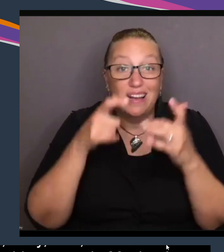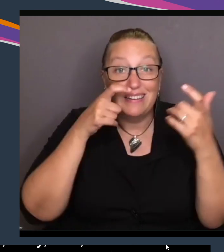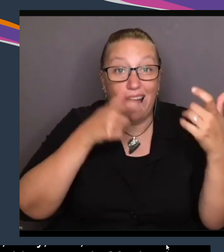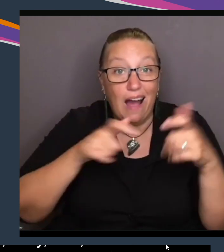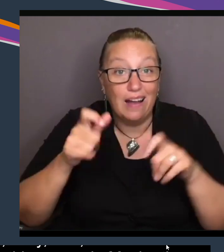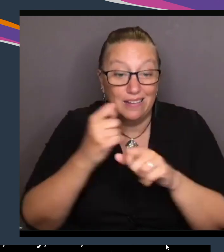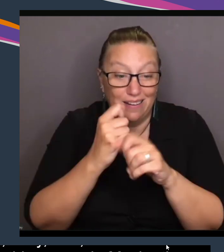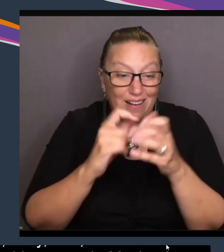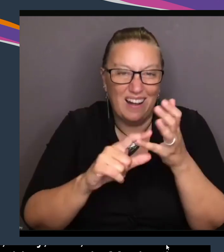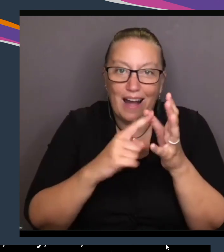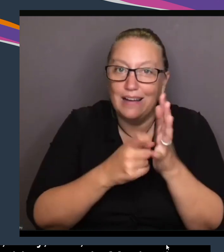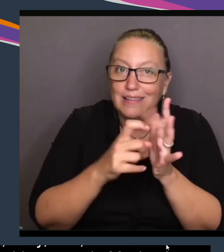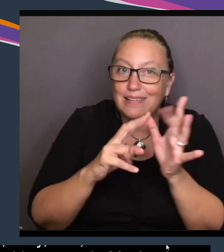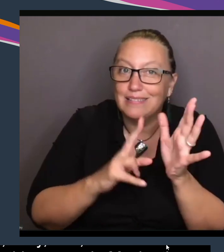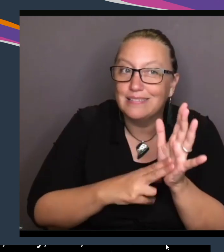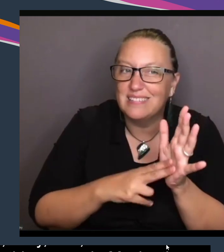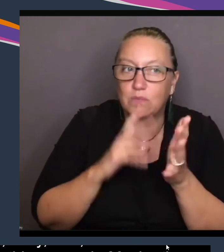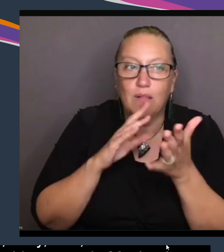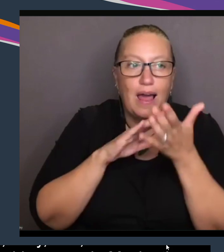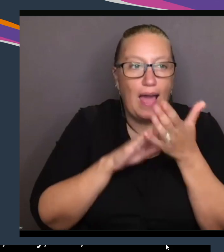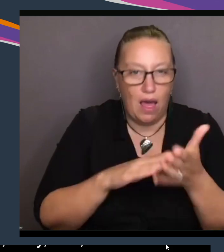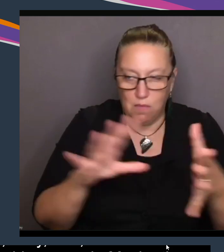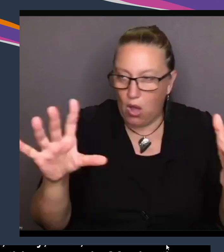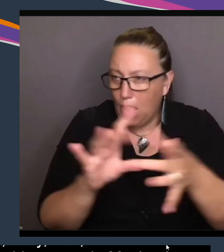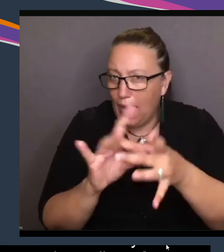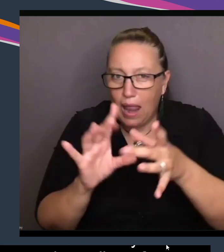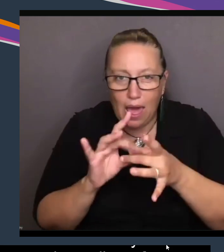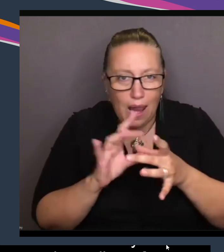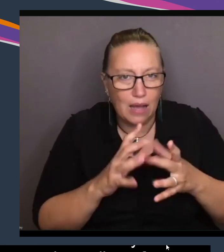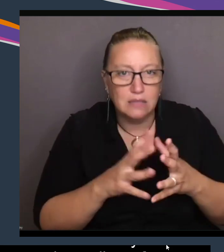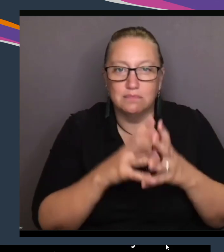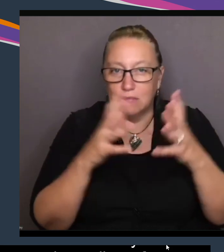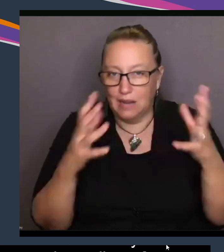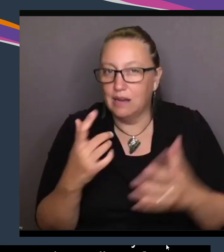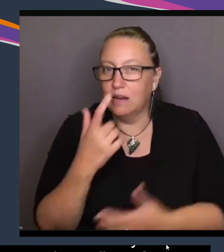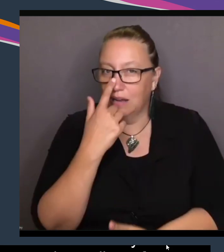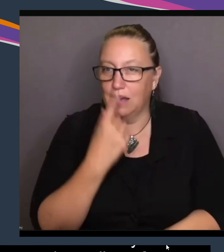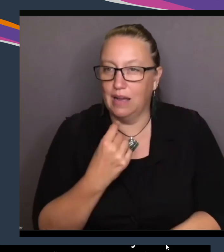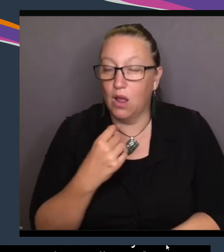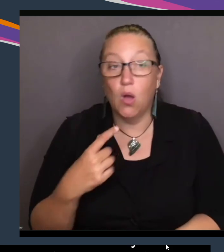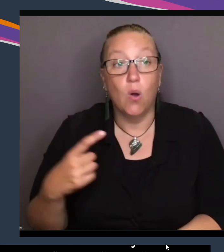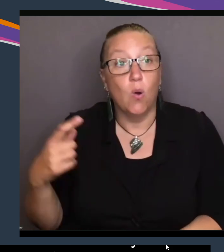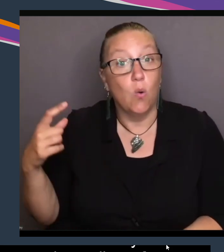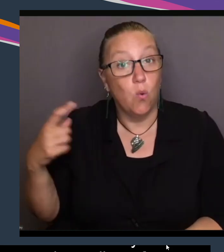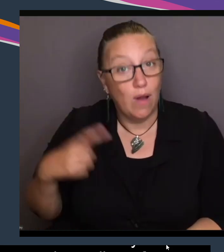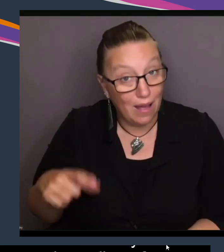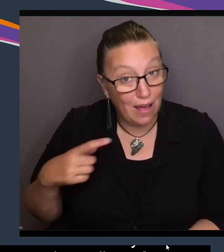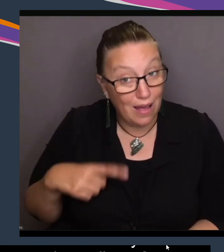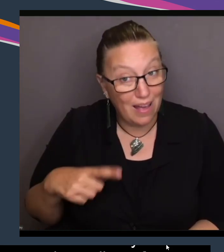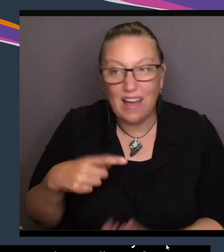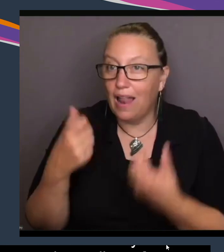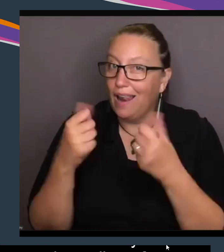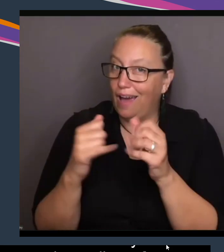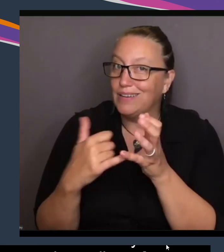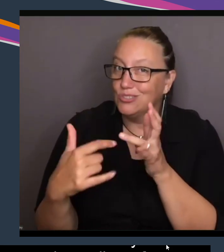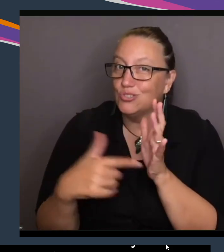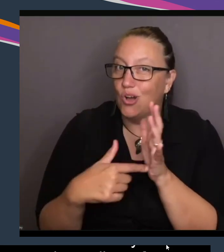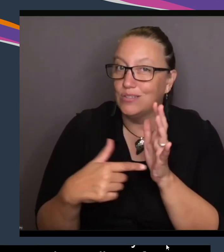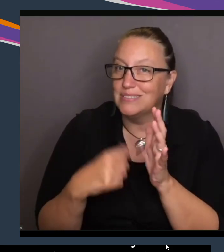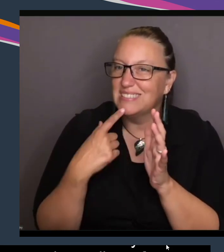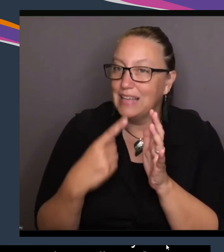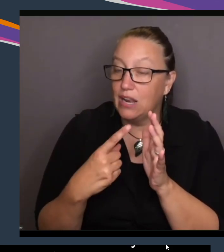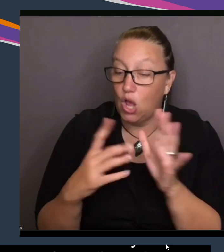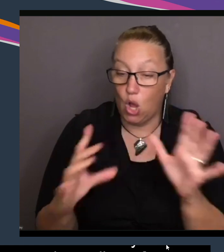make those connections as much as we can, because those connections, like Scott said, are relational as